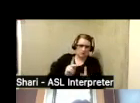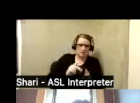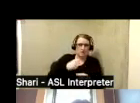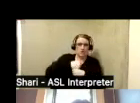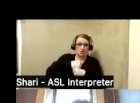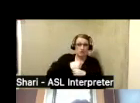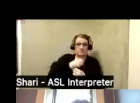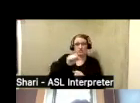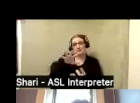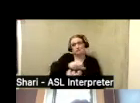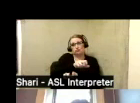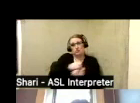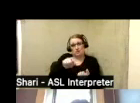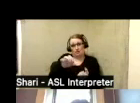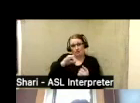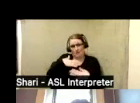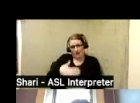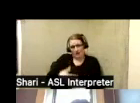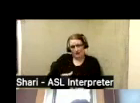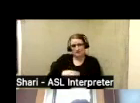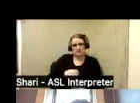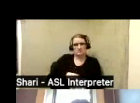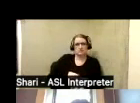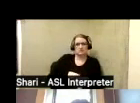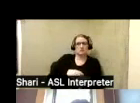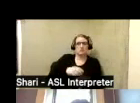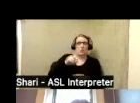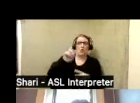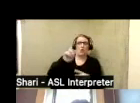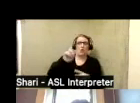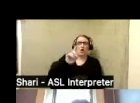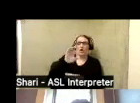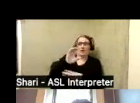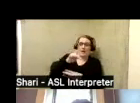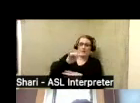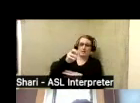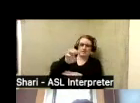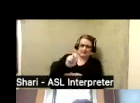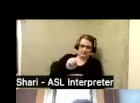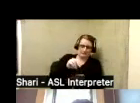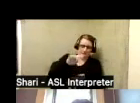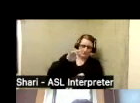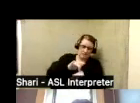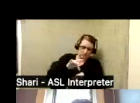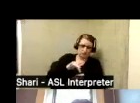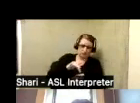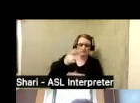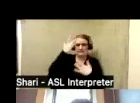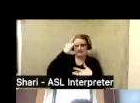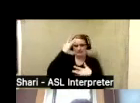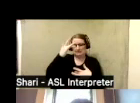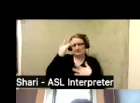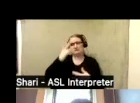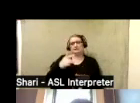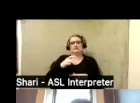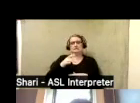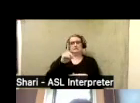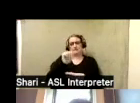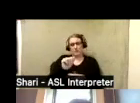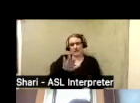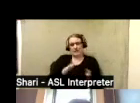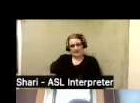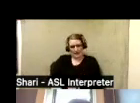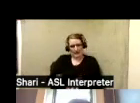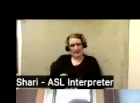destruction of bodies, in every locus where capitalism touches illness, disease, disability, and death. Now,